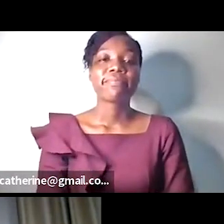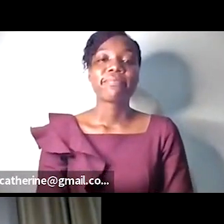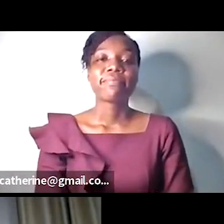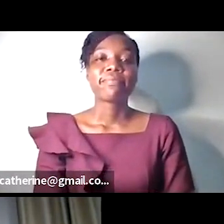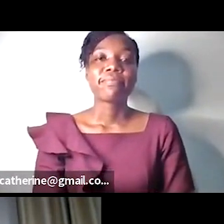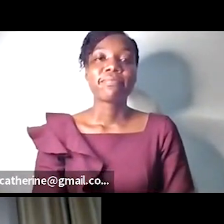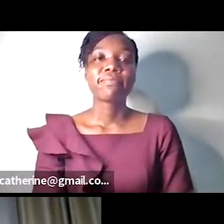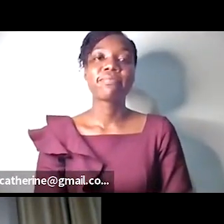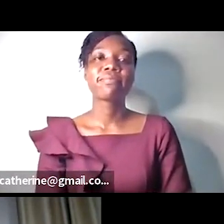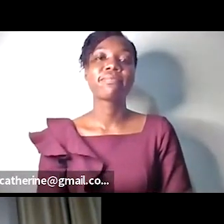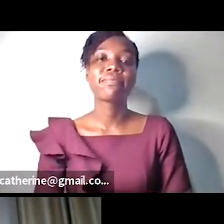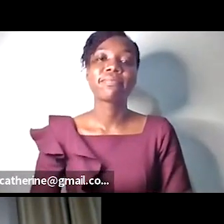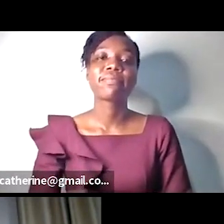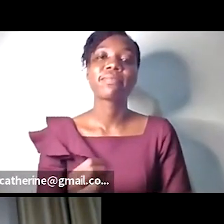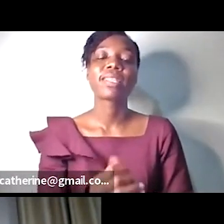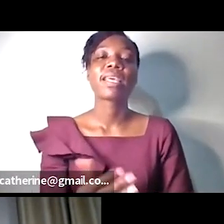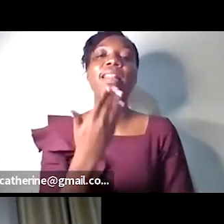Thank you, Grace.